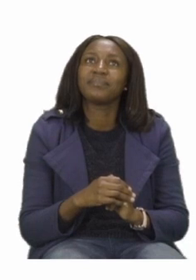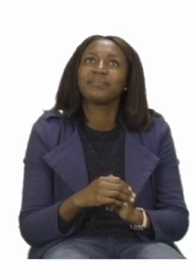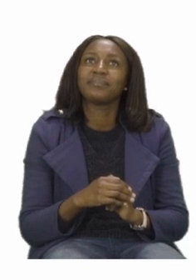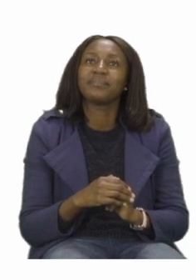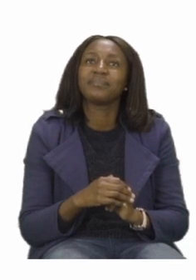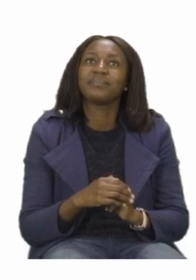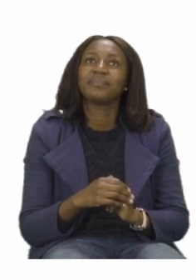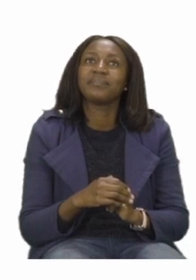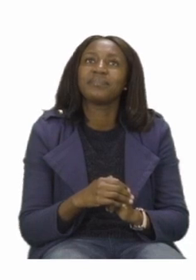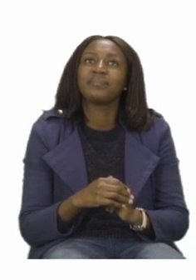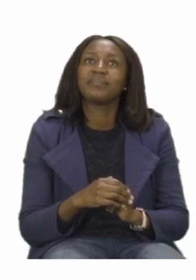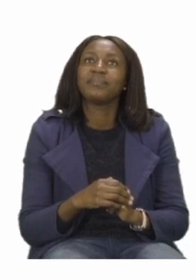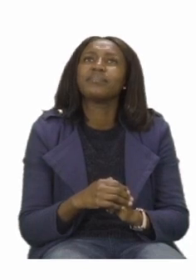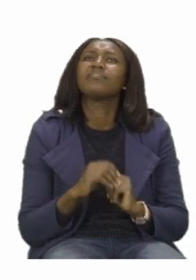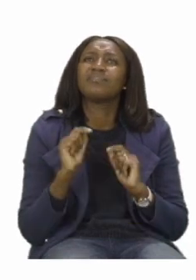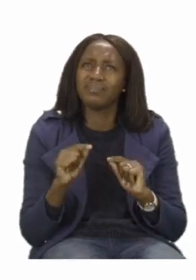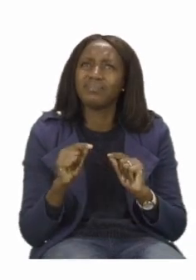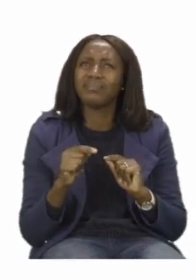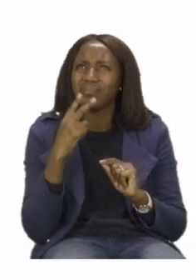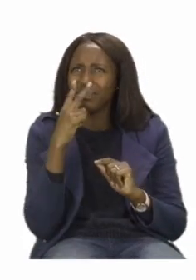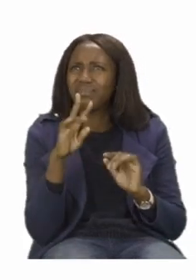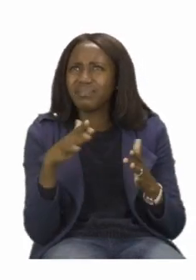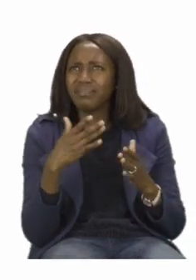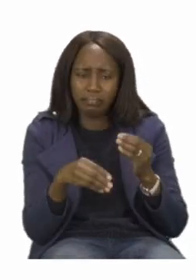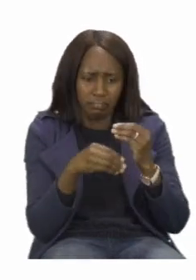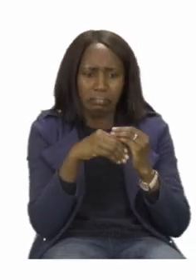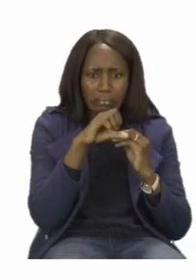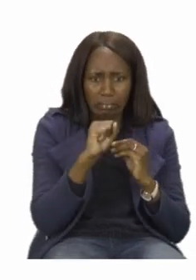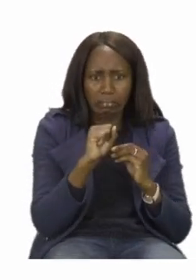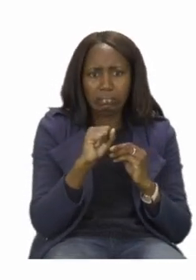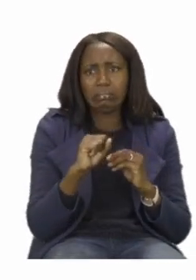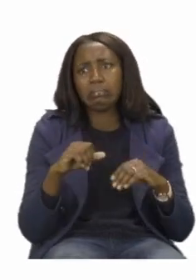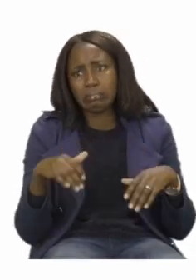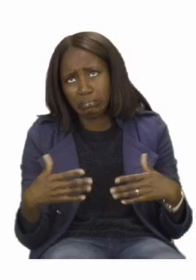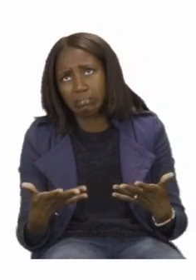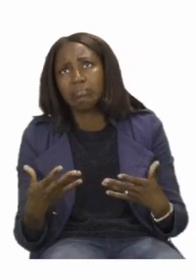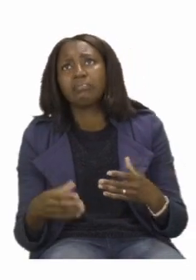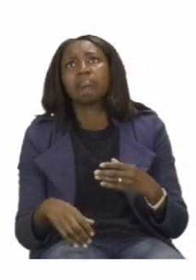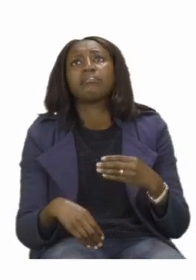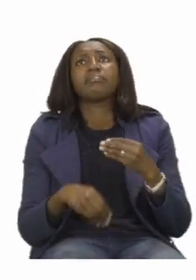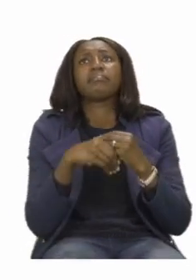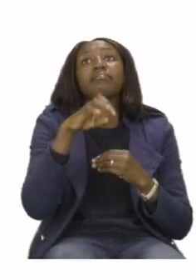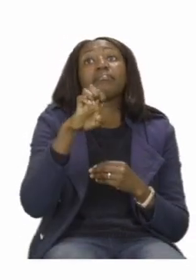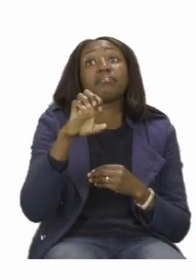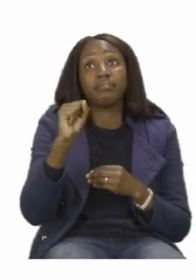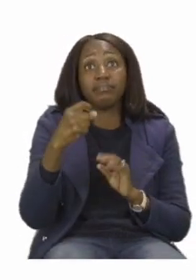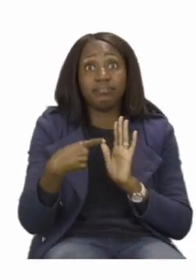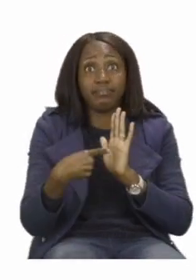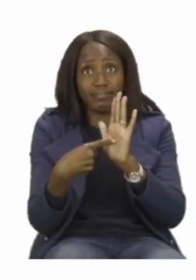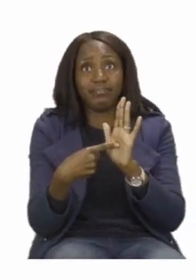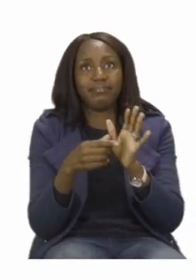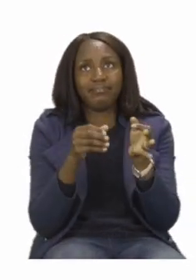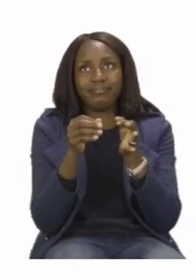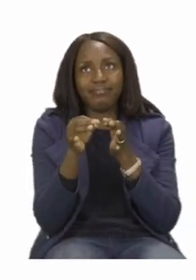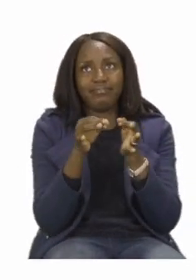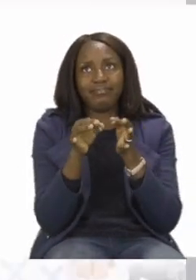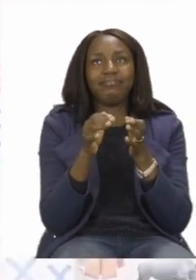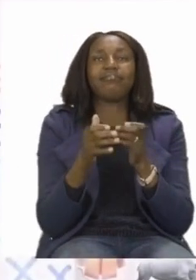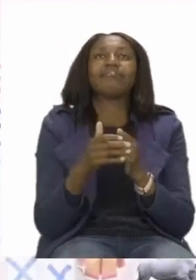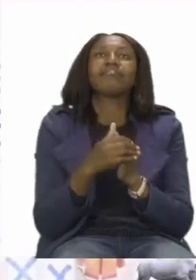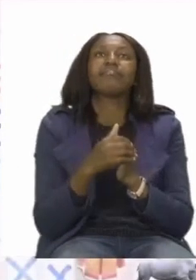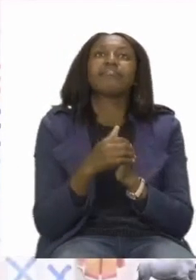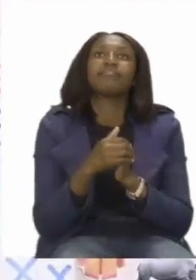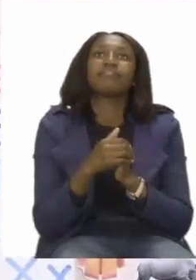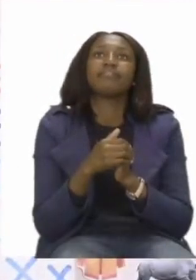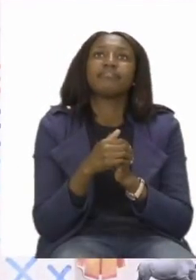we know when to add an S and when to add an ES. Let's take a look at the board. So on the board,